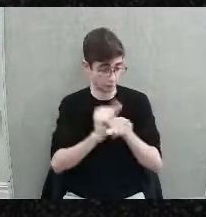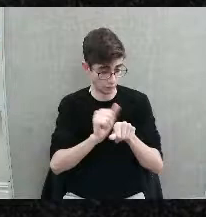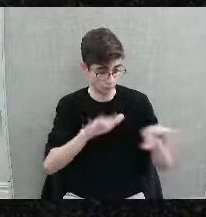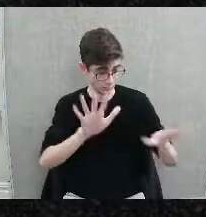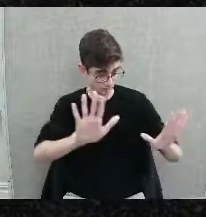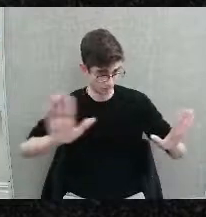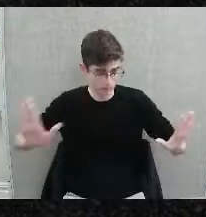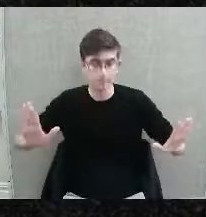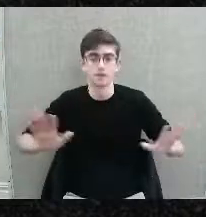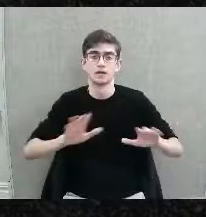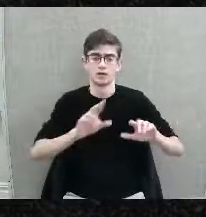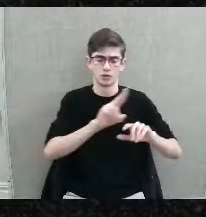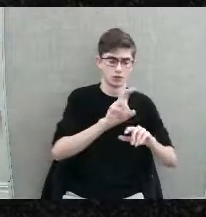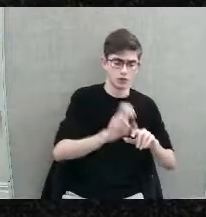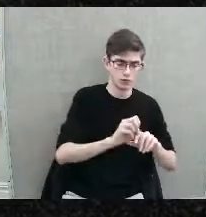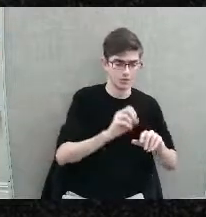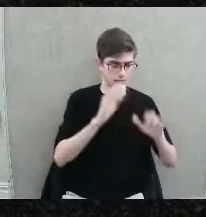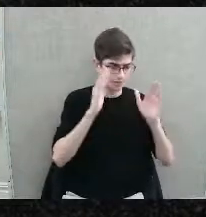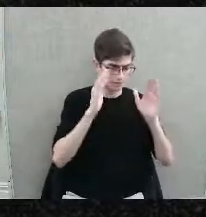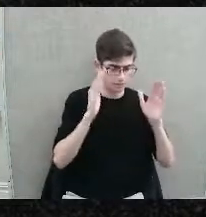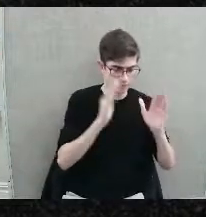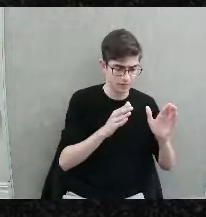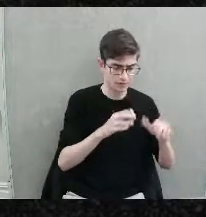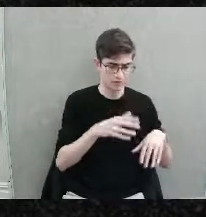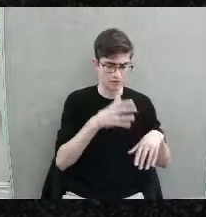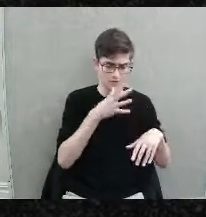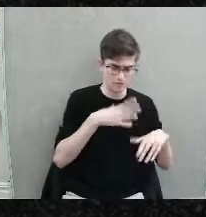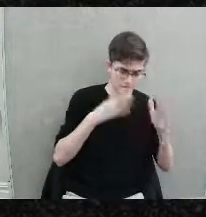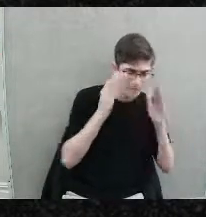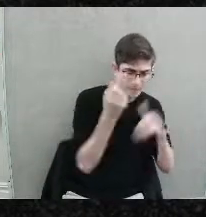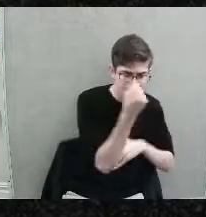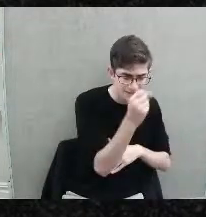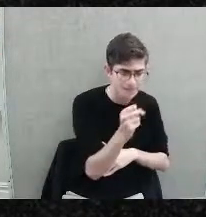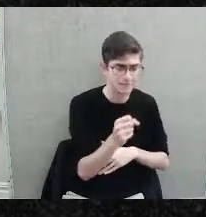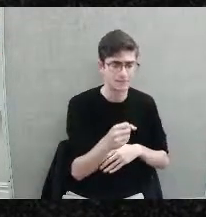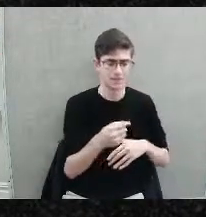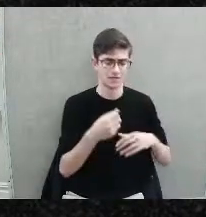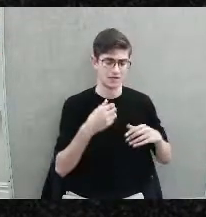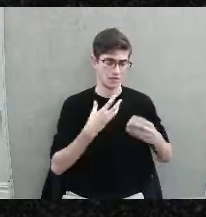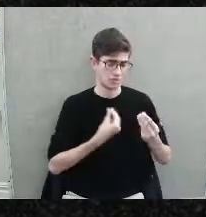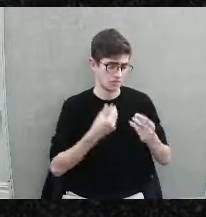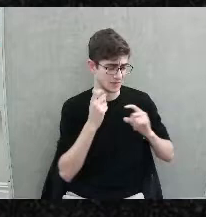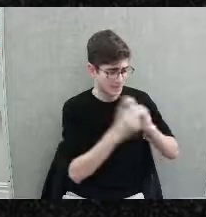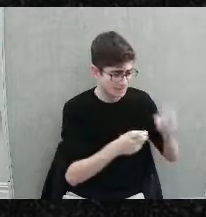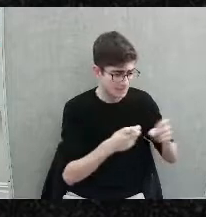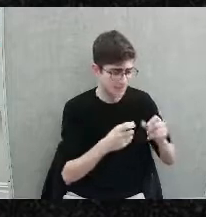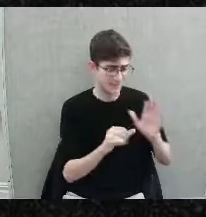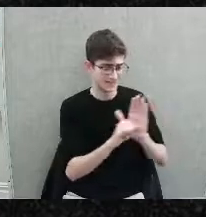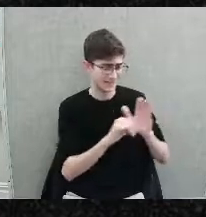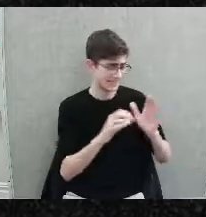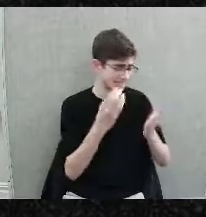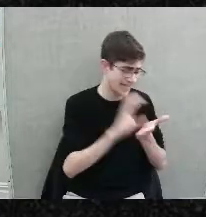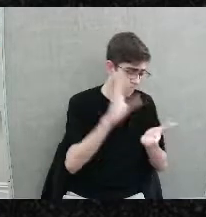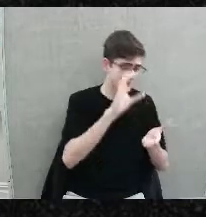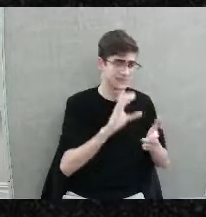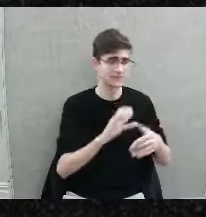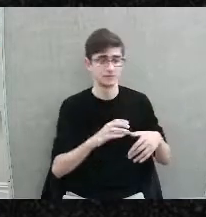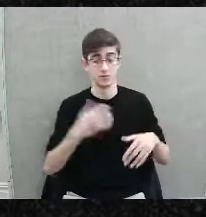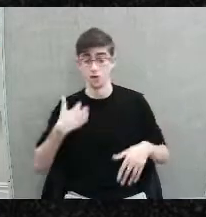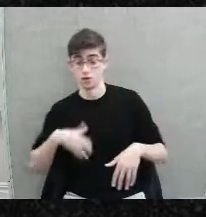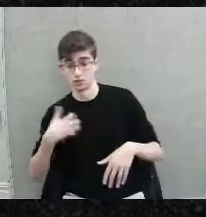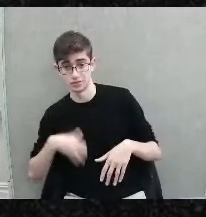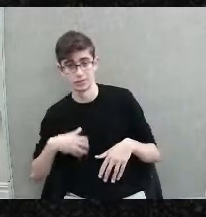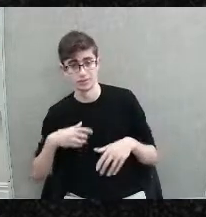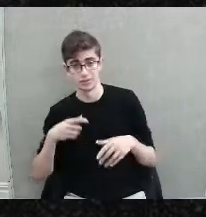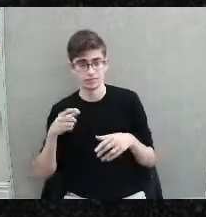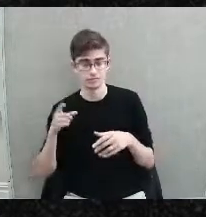United States, it was fomenting what I called carceral feminism and militarized humanitarianism and redemptive capitalism. In Argentina, Mario can